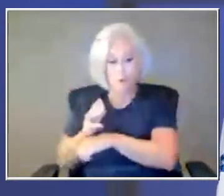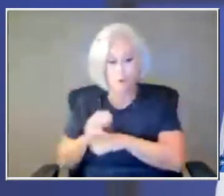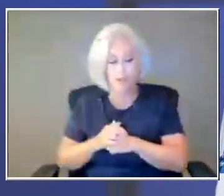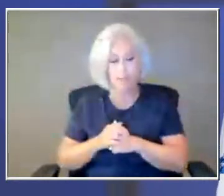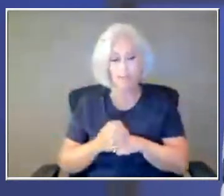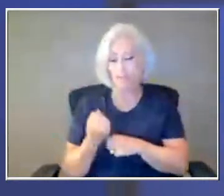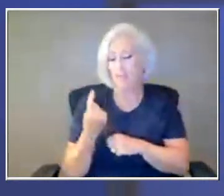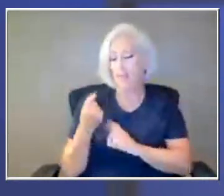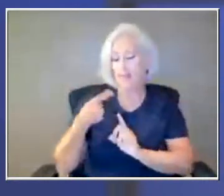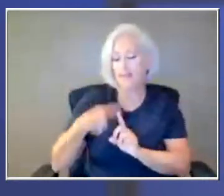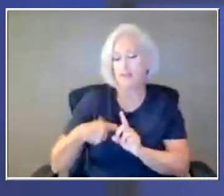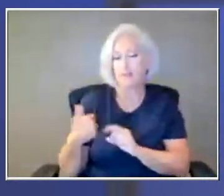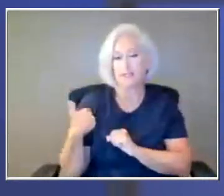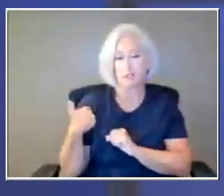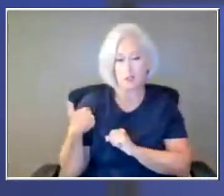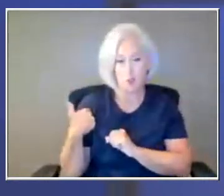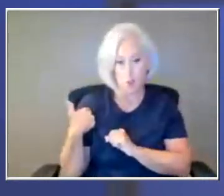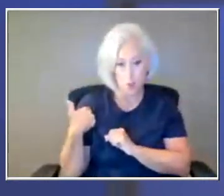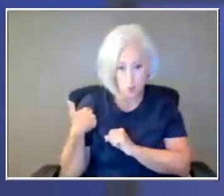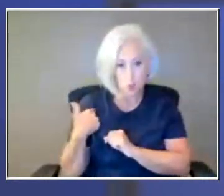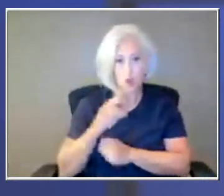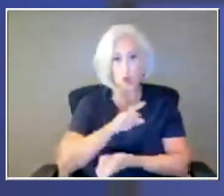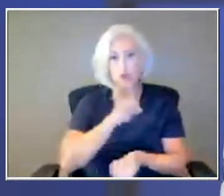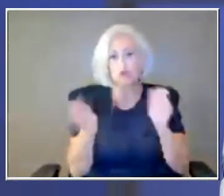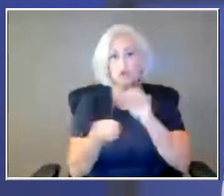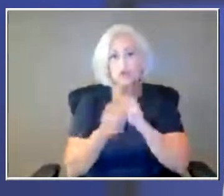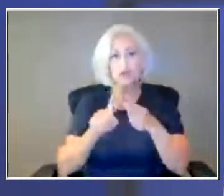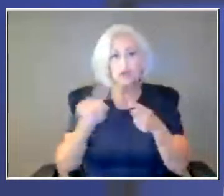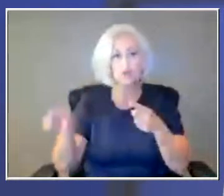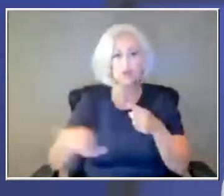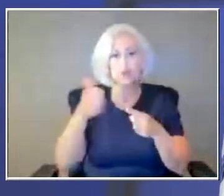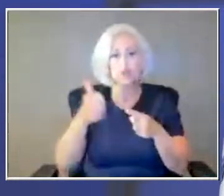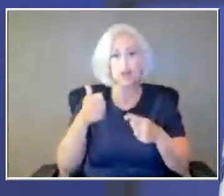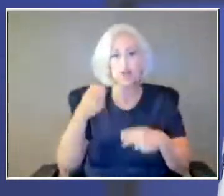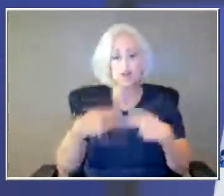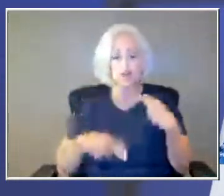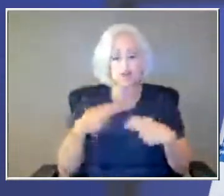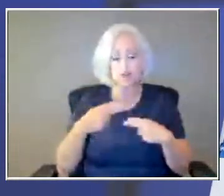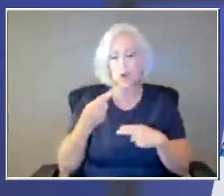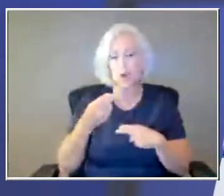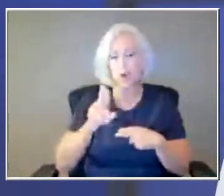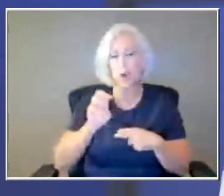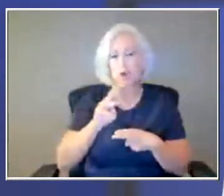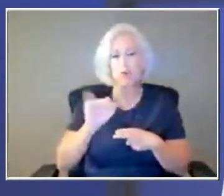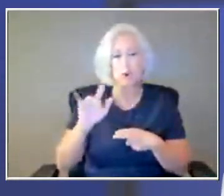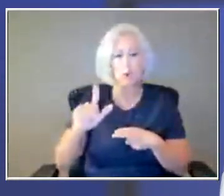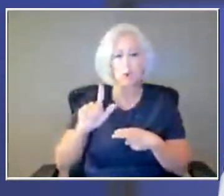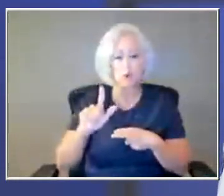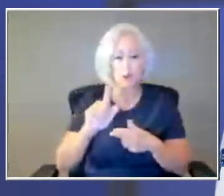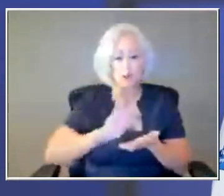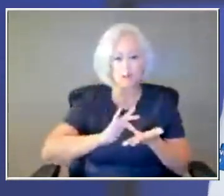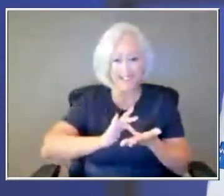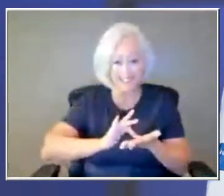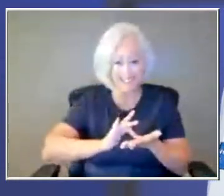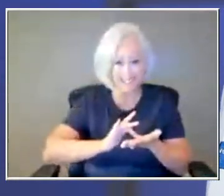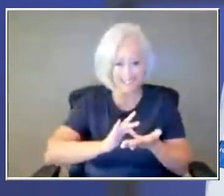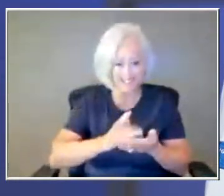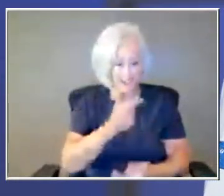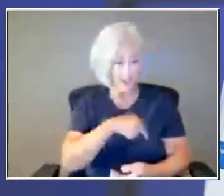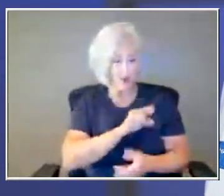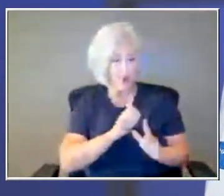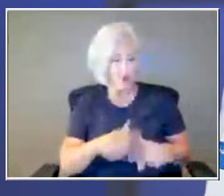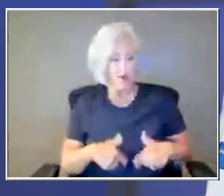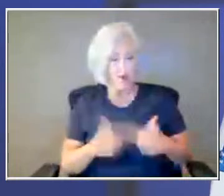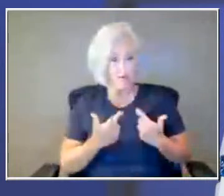ago to switching to another hormonal agent. Part of the reason is because quality of life is driven in large